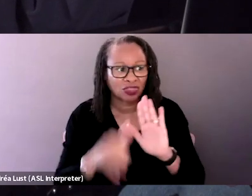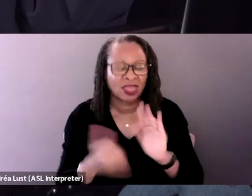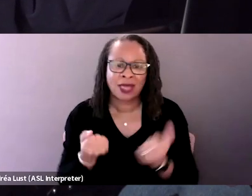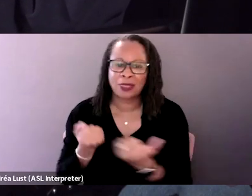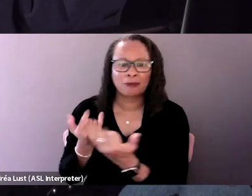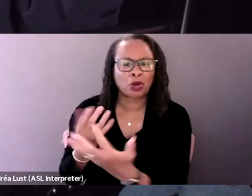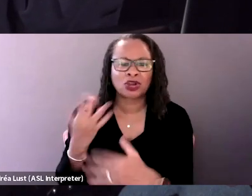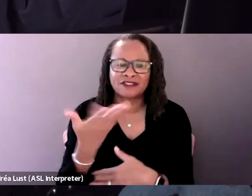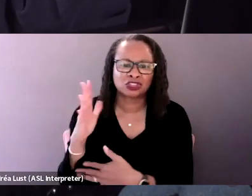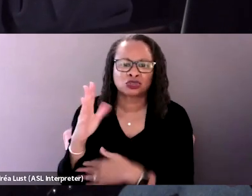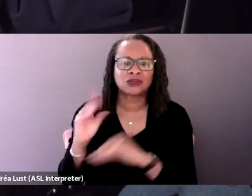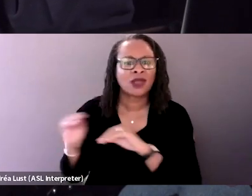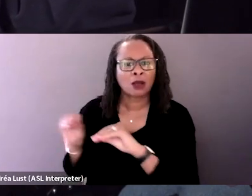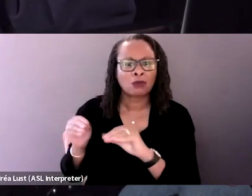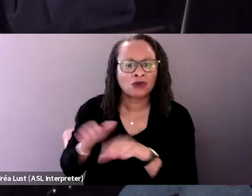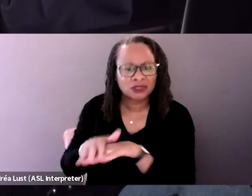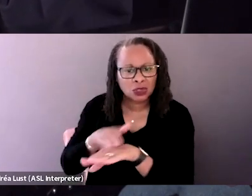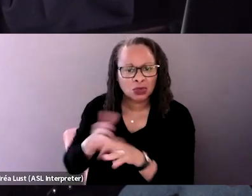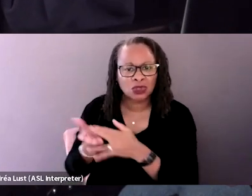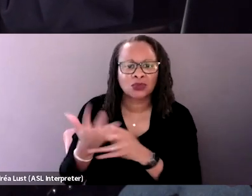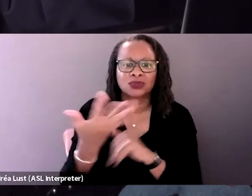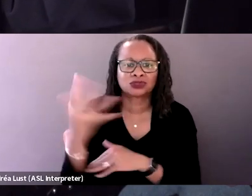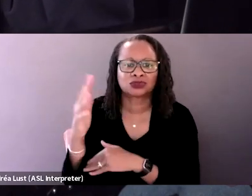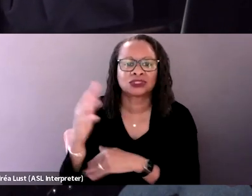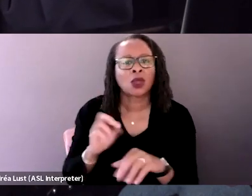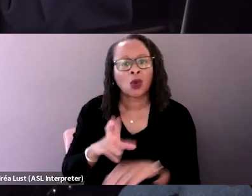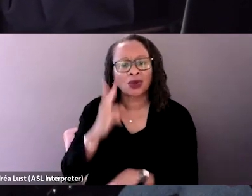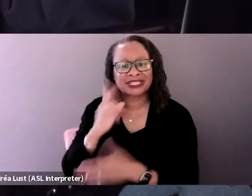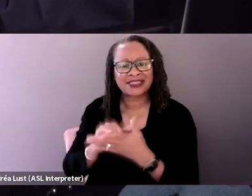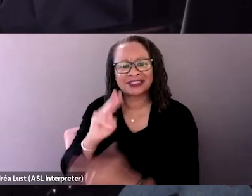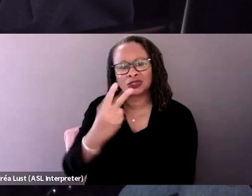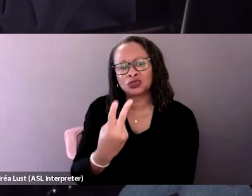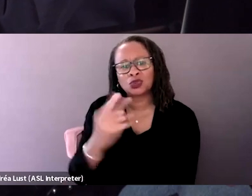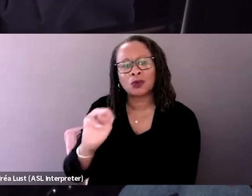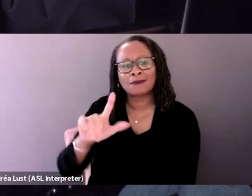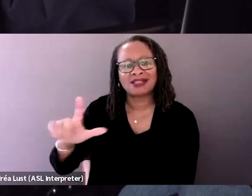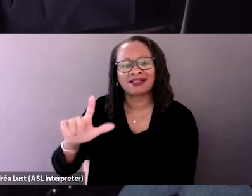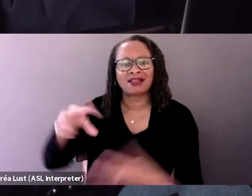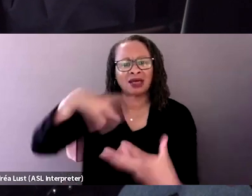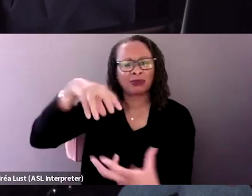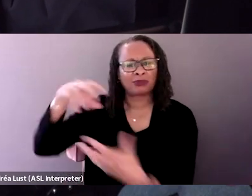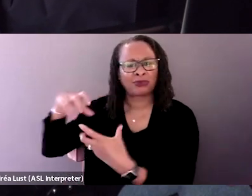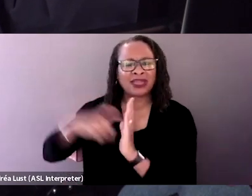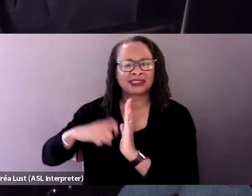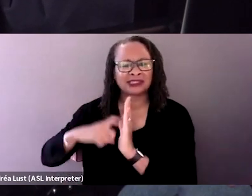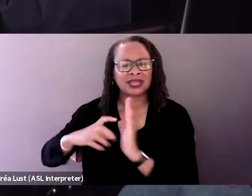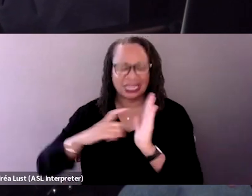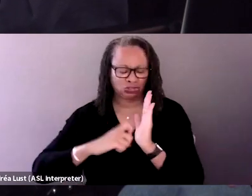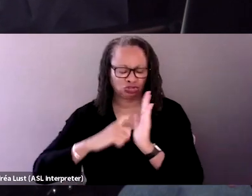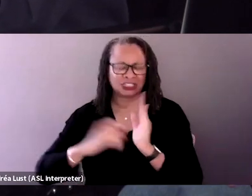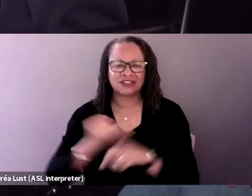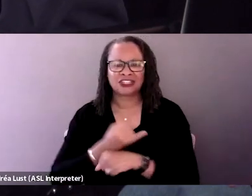and moving slowly through them, or seeing that it's a 2-mill town and the kind of extractive industries that engulf